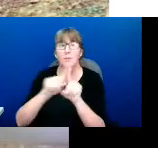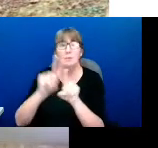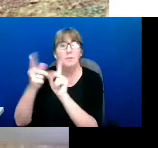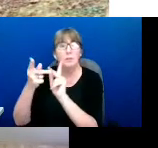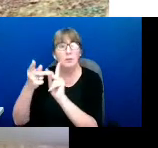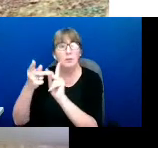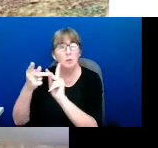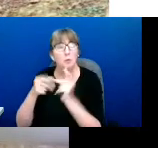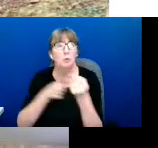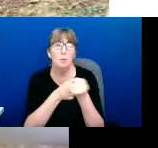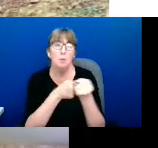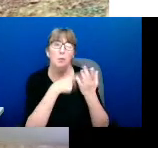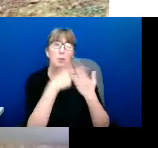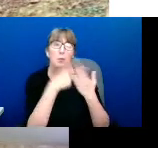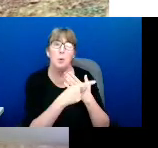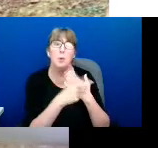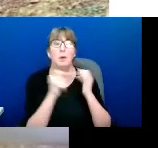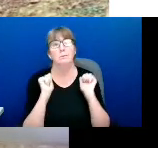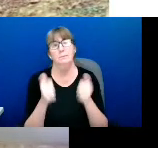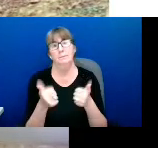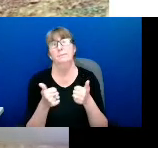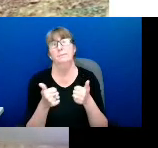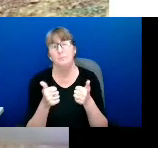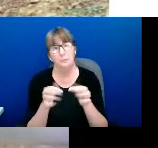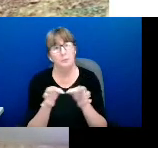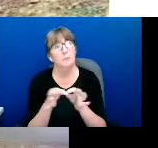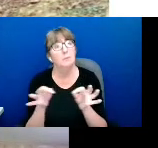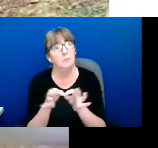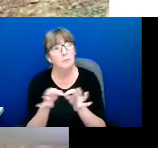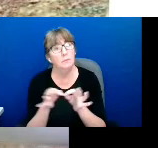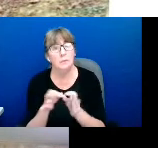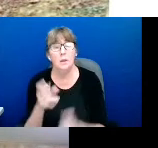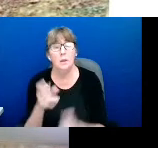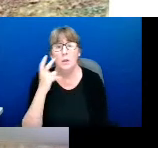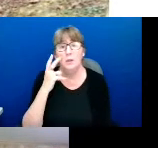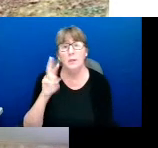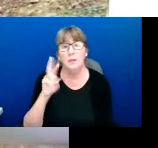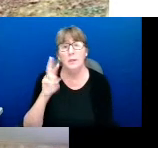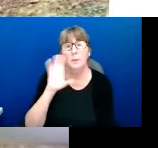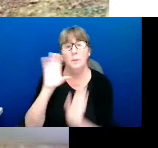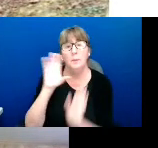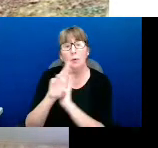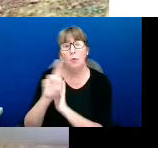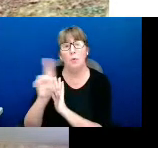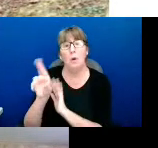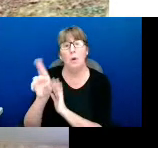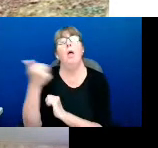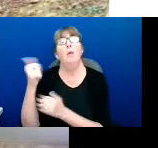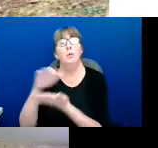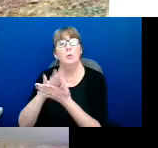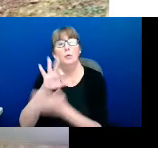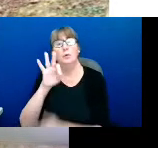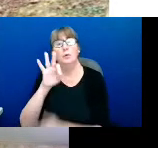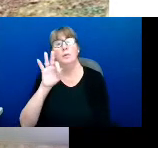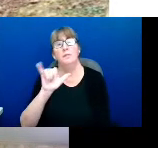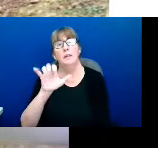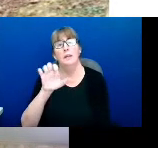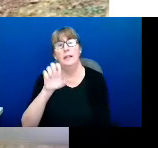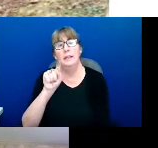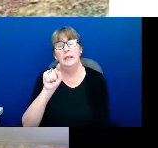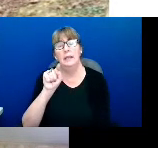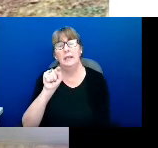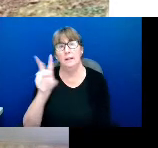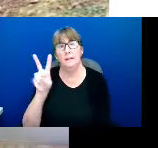promote the program is very helpful. And if you notice there on the right, that's another school, Fayetteville High School, which has since